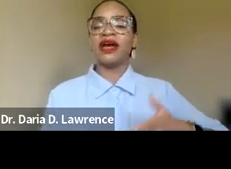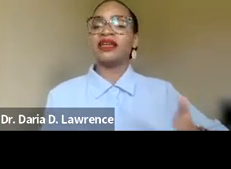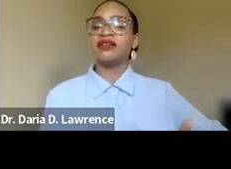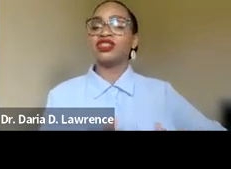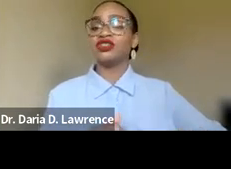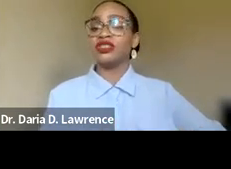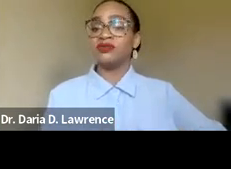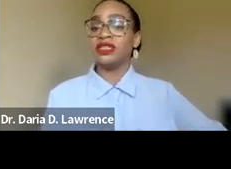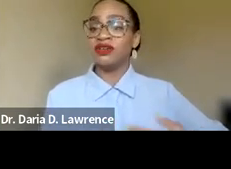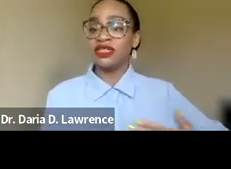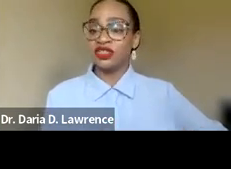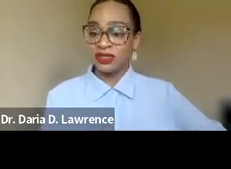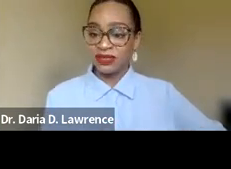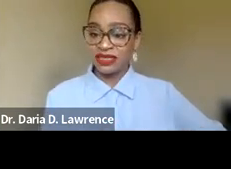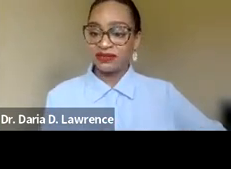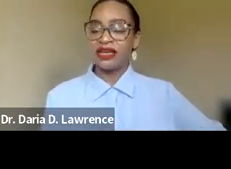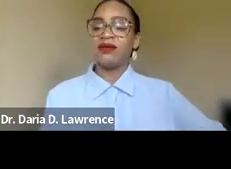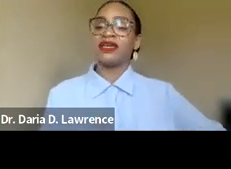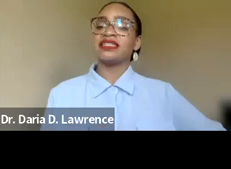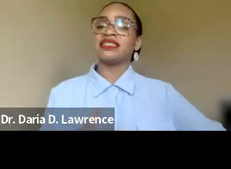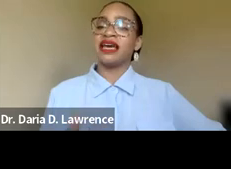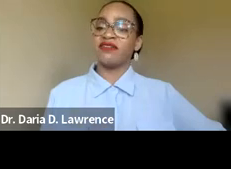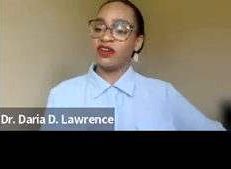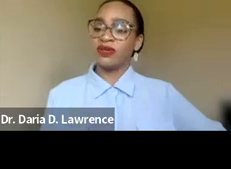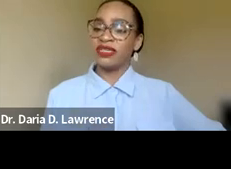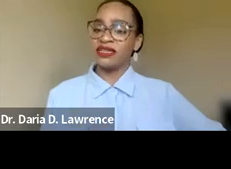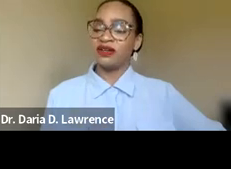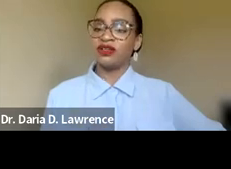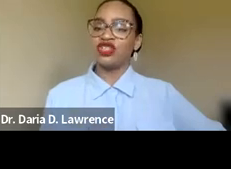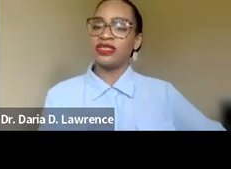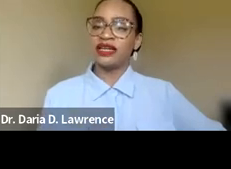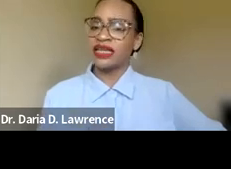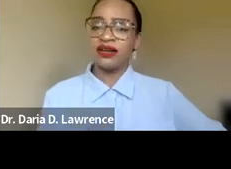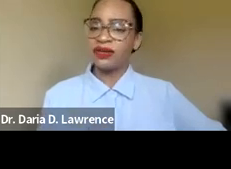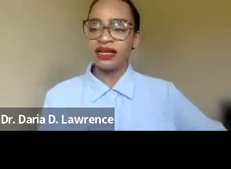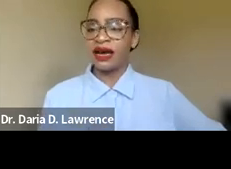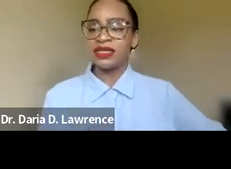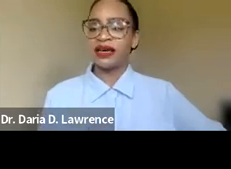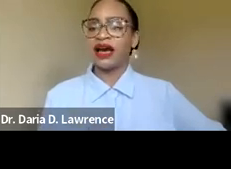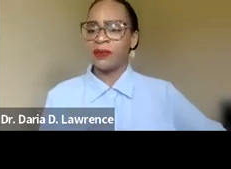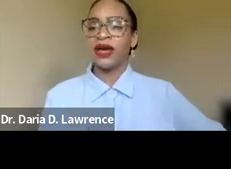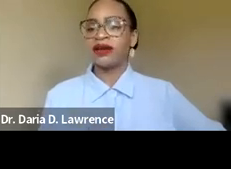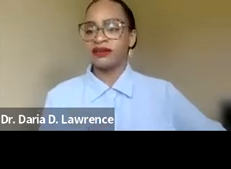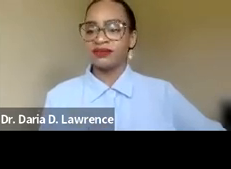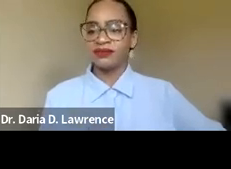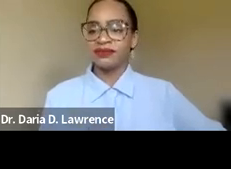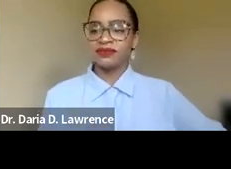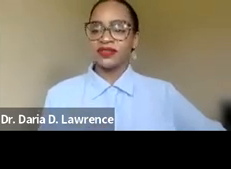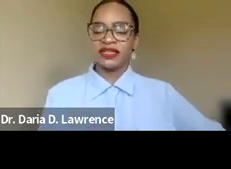in such a way that other children didn't really notice that she was missing. Because as it got further into the year, she would tell us, I don't need a nap today. I'm